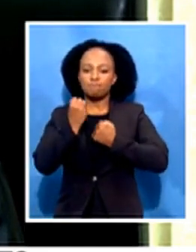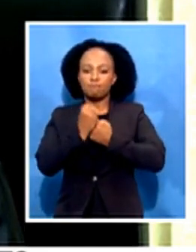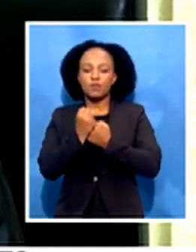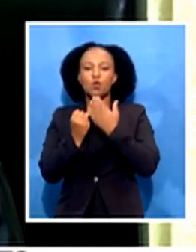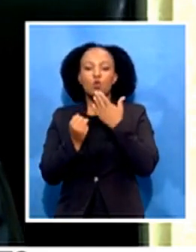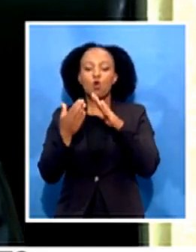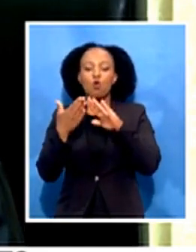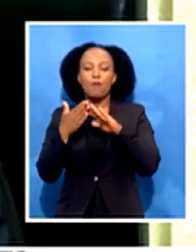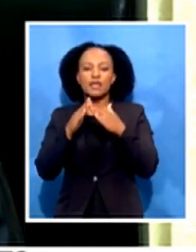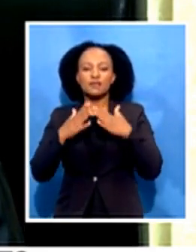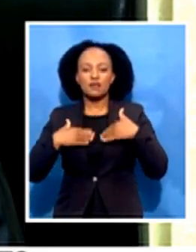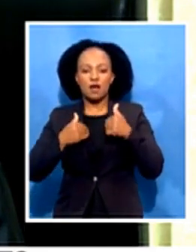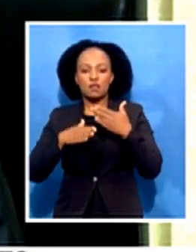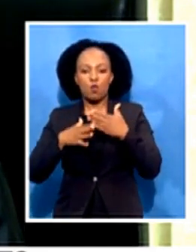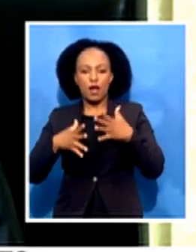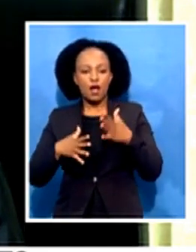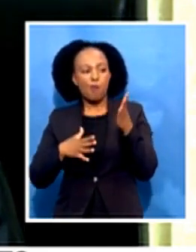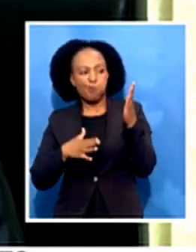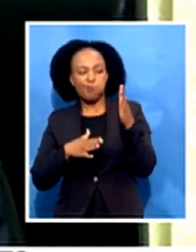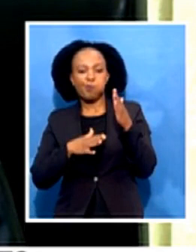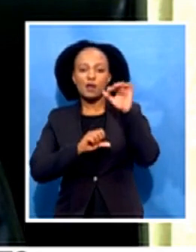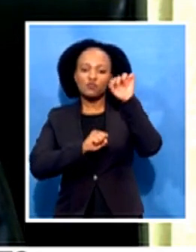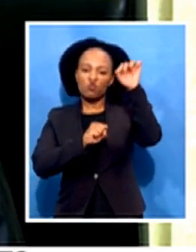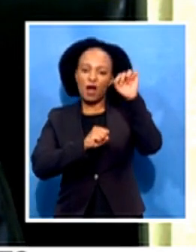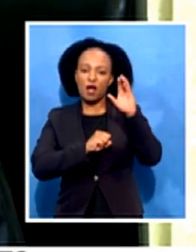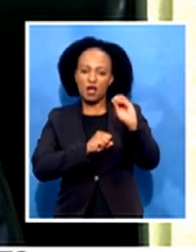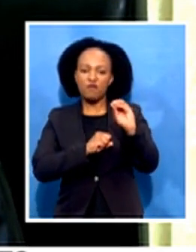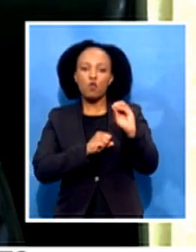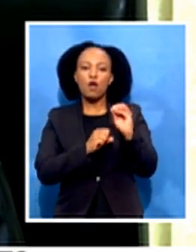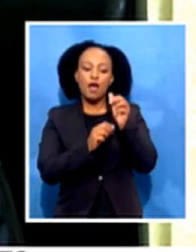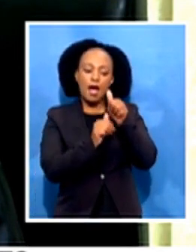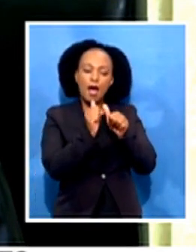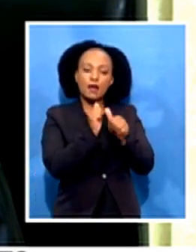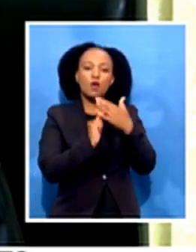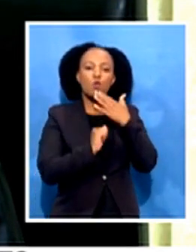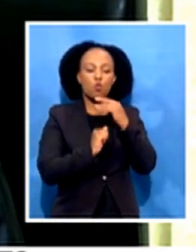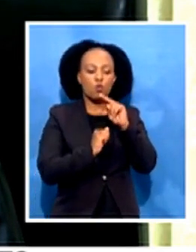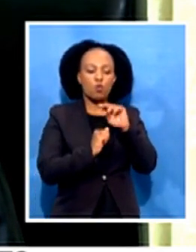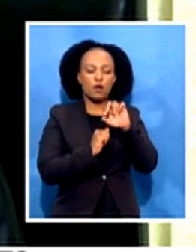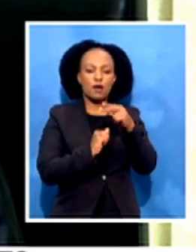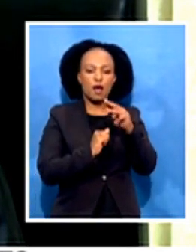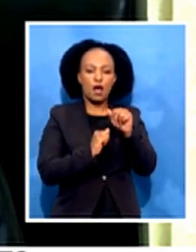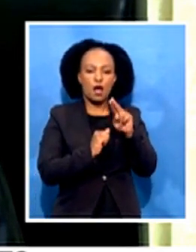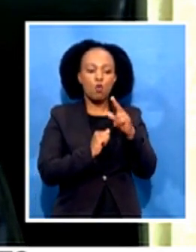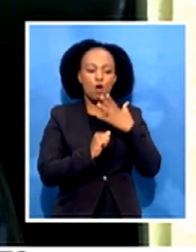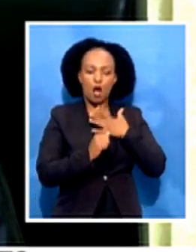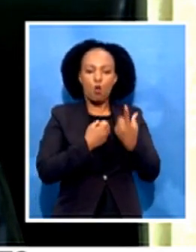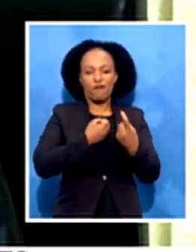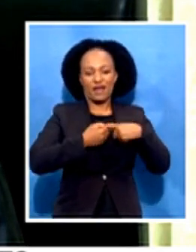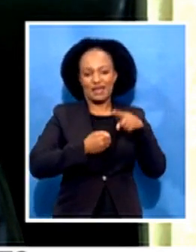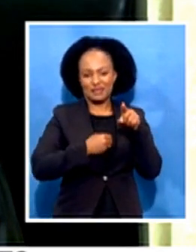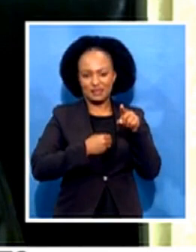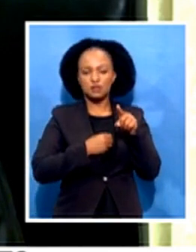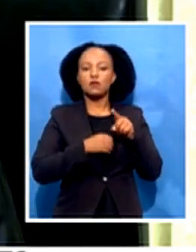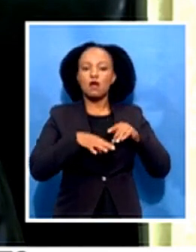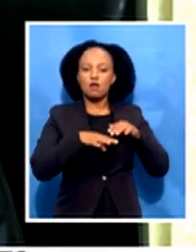leadership of our affiliate NEHAU. The unity and the resilience of these workers is commendable and exemplary.